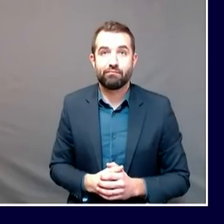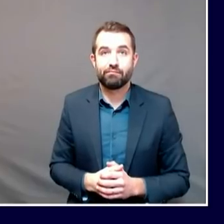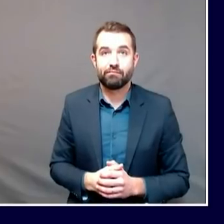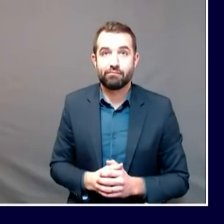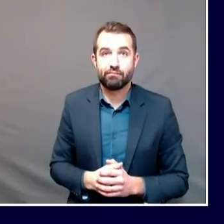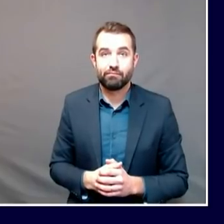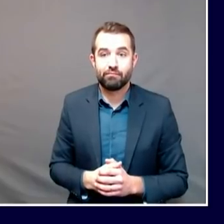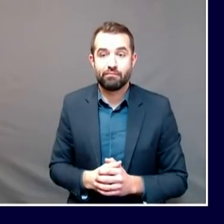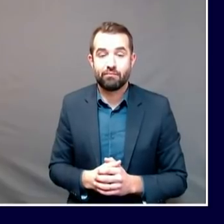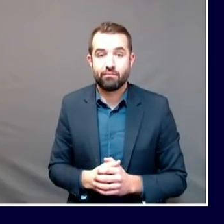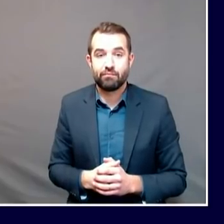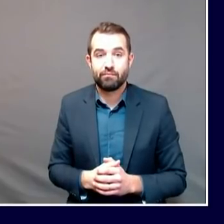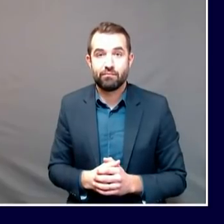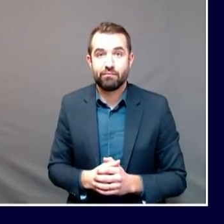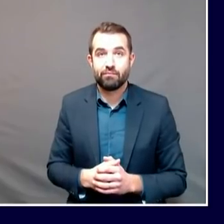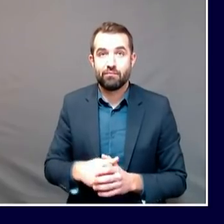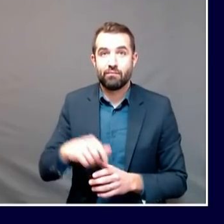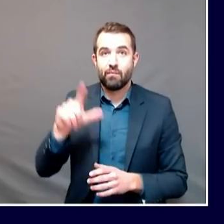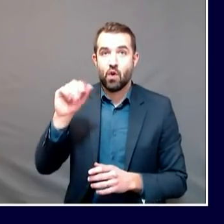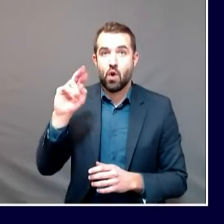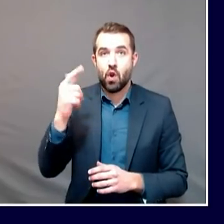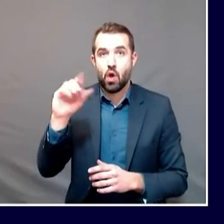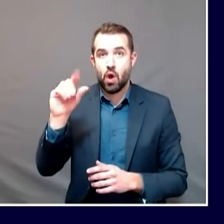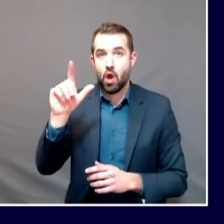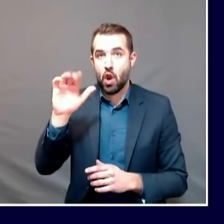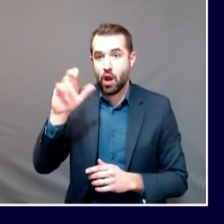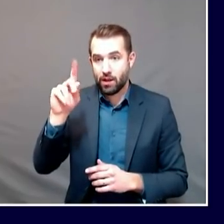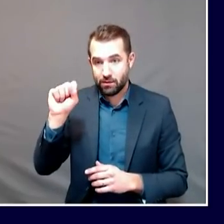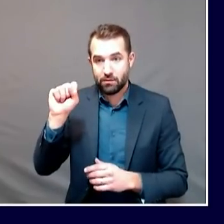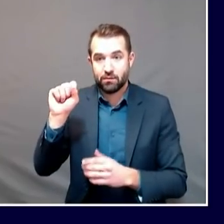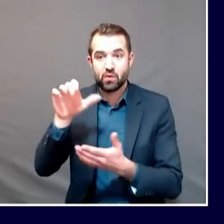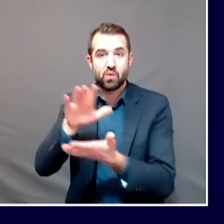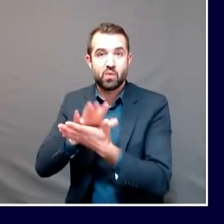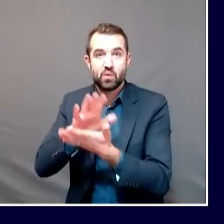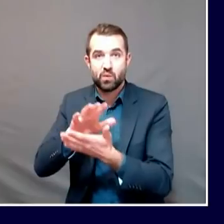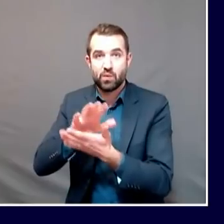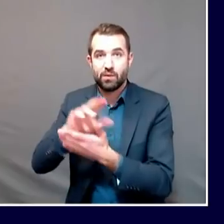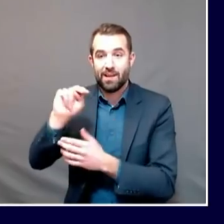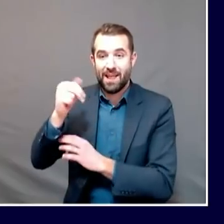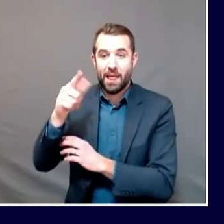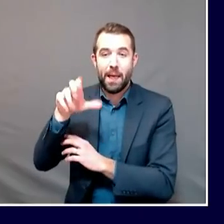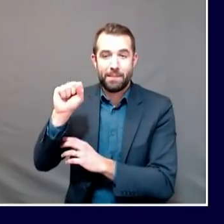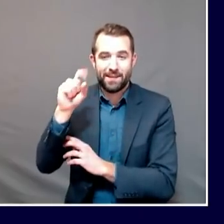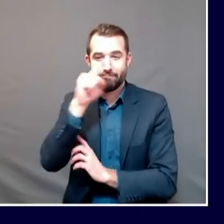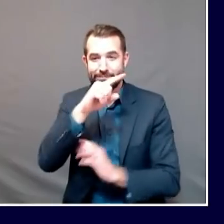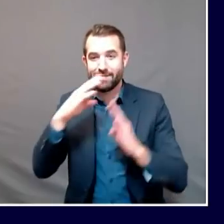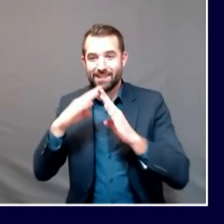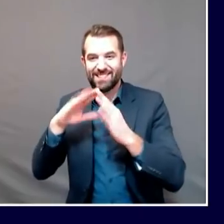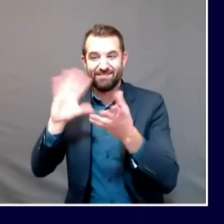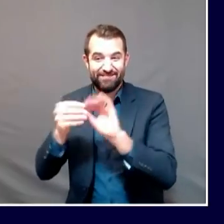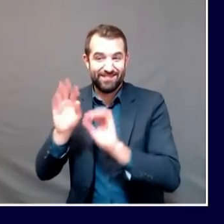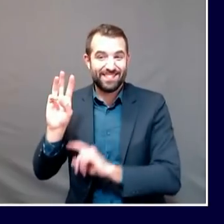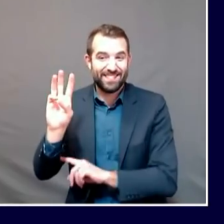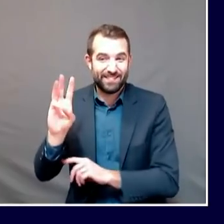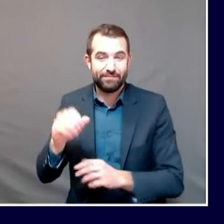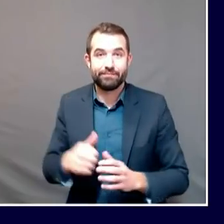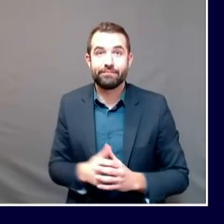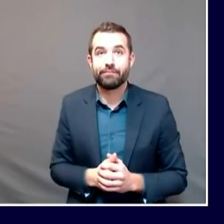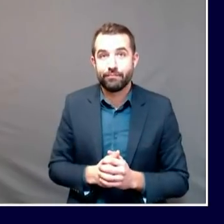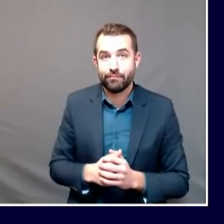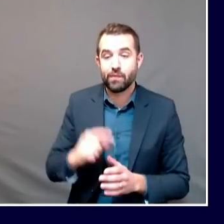cases, and at Springbrook Center in Westbrook, 4 cases. I'd like to turn next